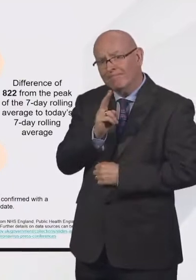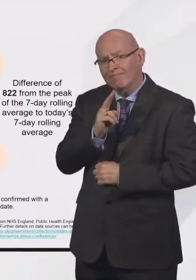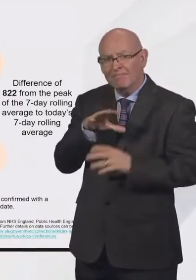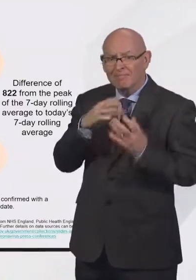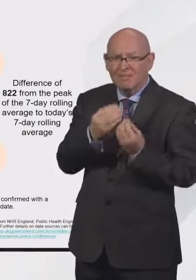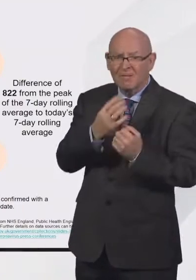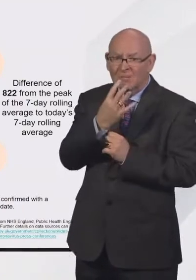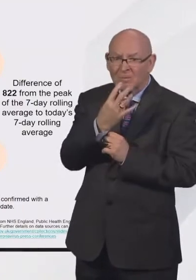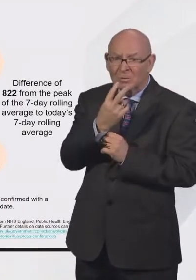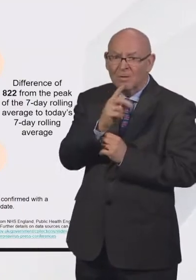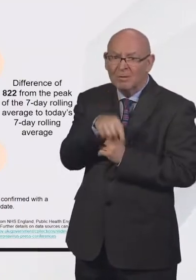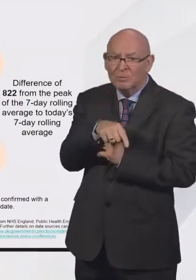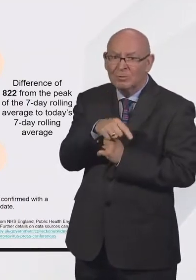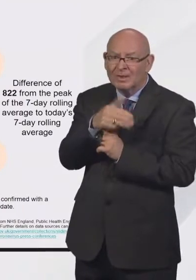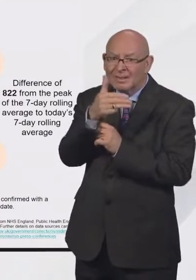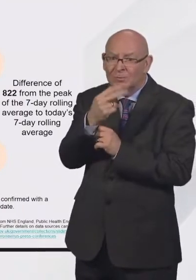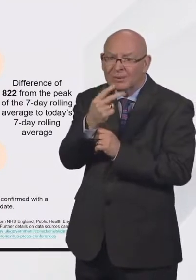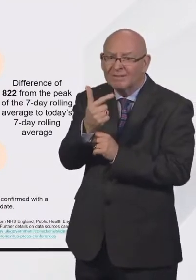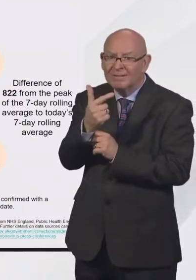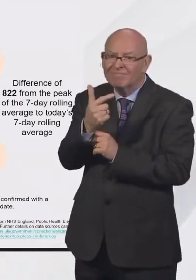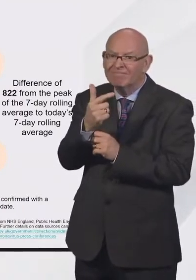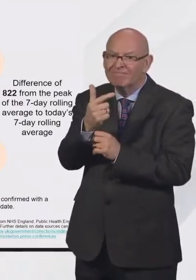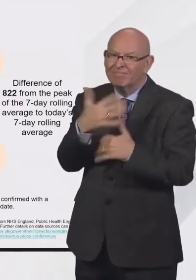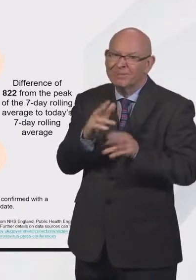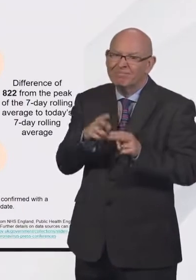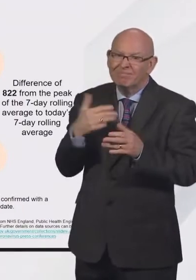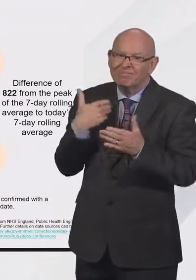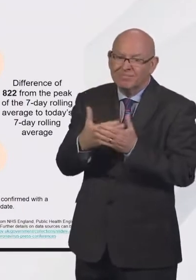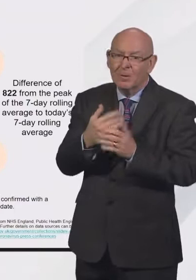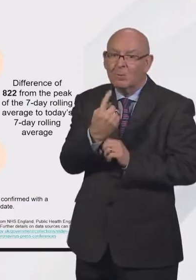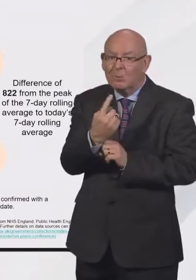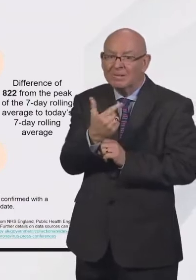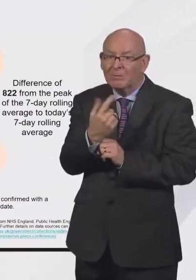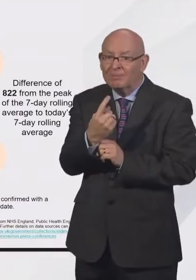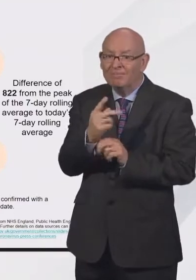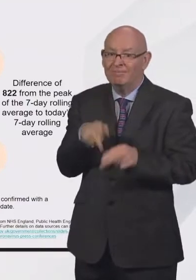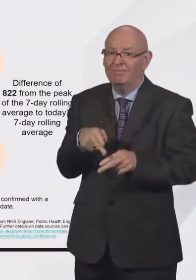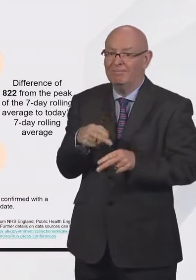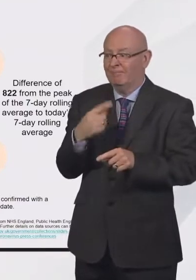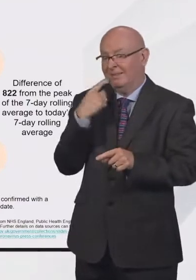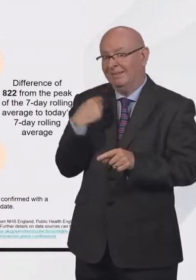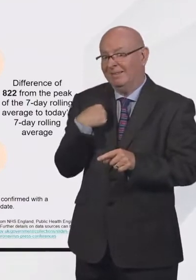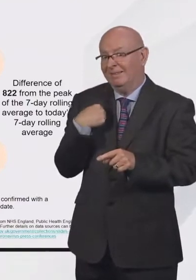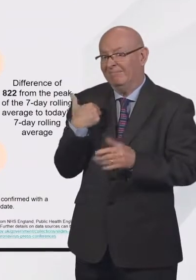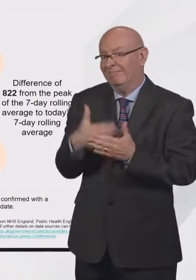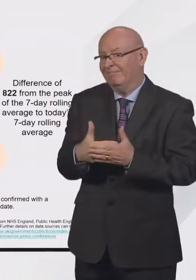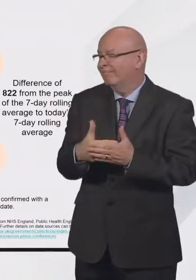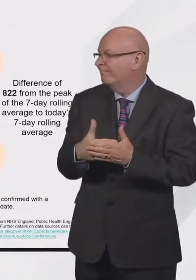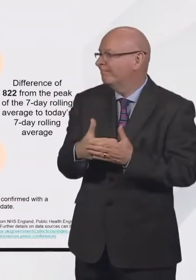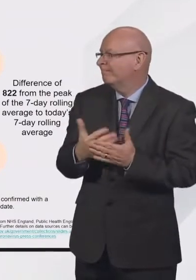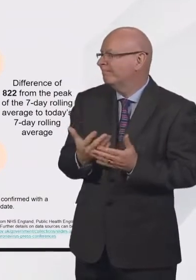p.m. yesterday. A further 109 deaths, which occurred in April, May and June, have